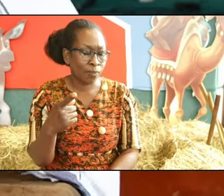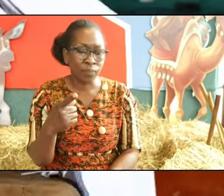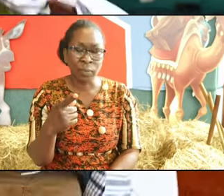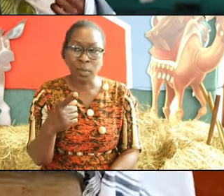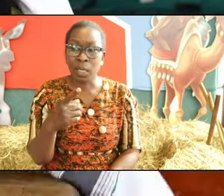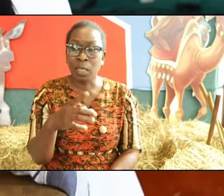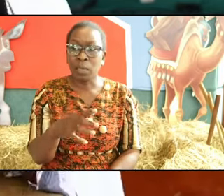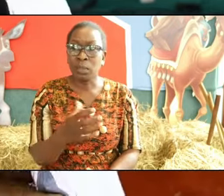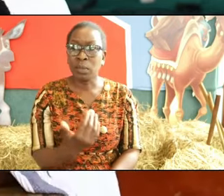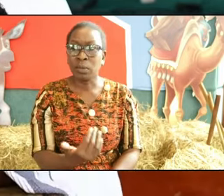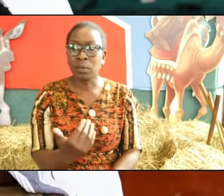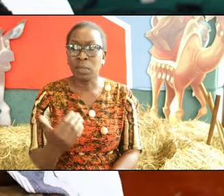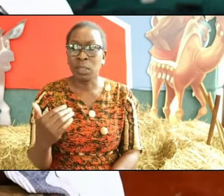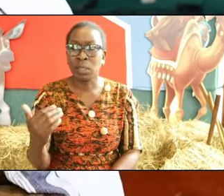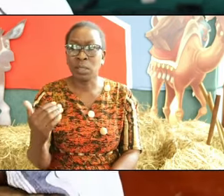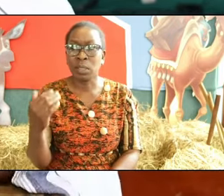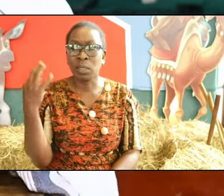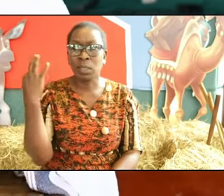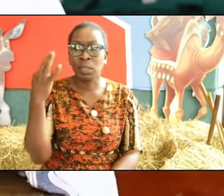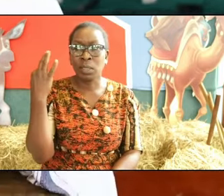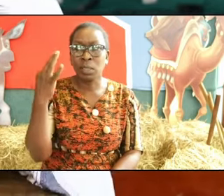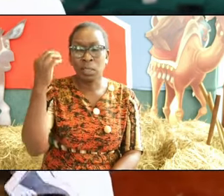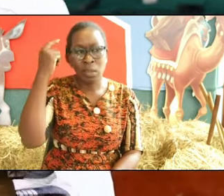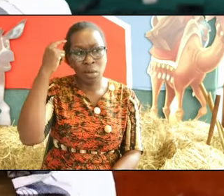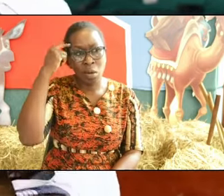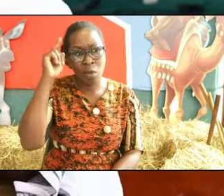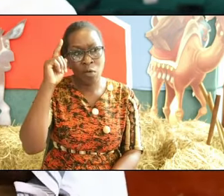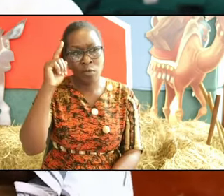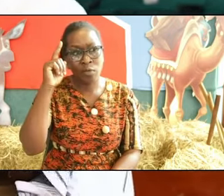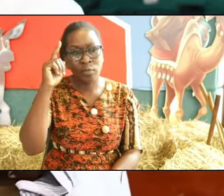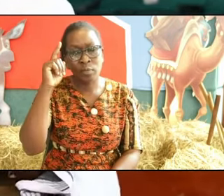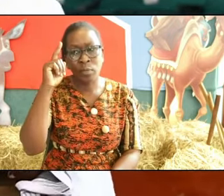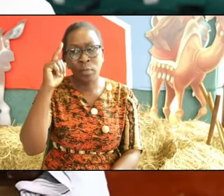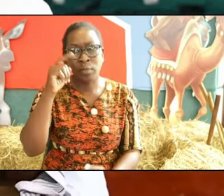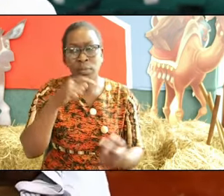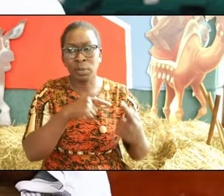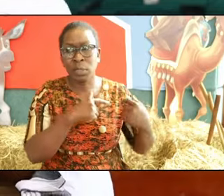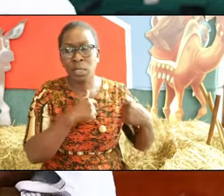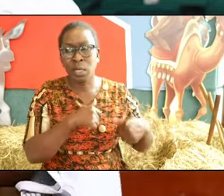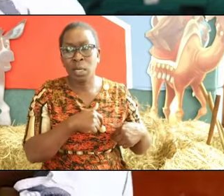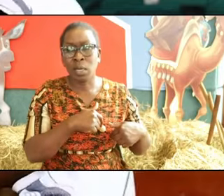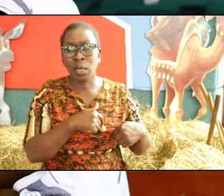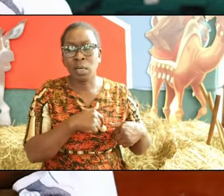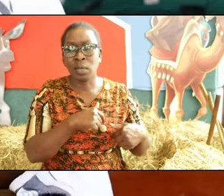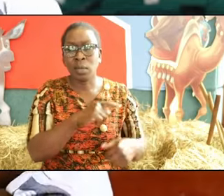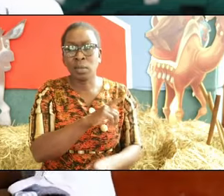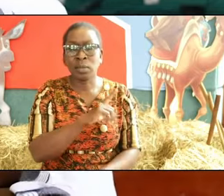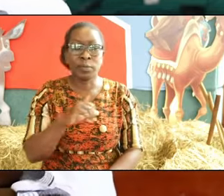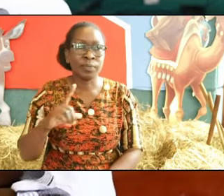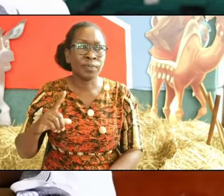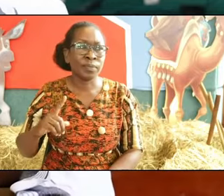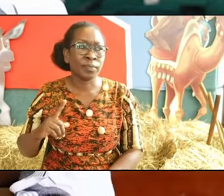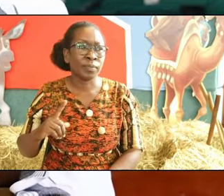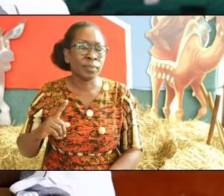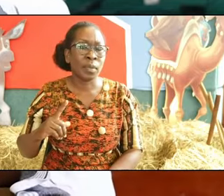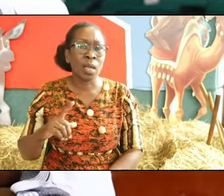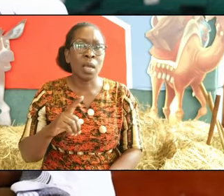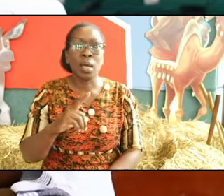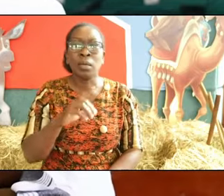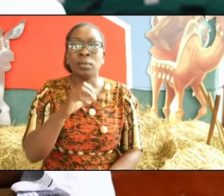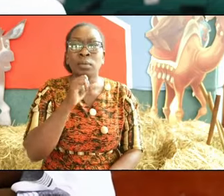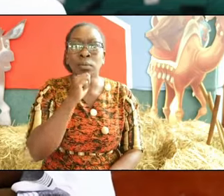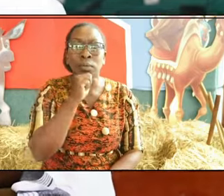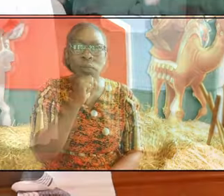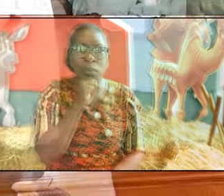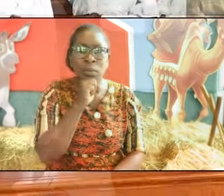the children's sermon for the month of December as we take you through the Lord's Supper